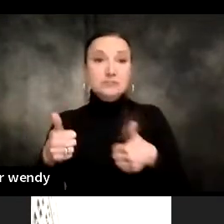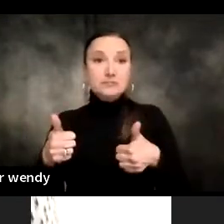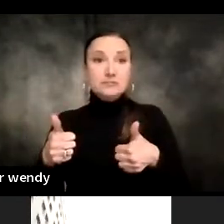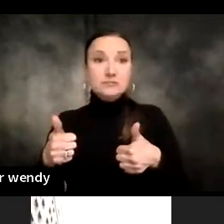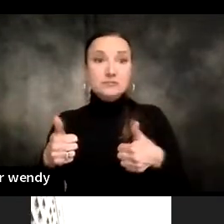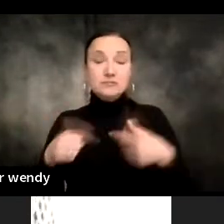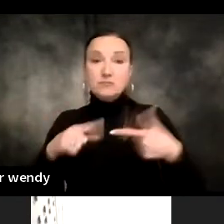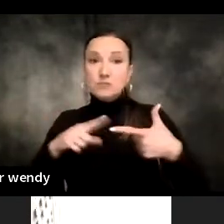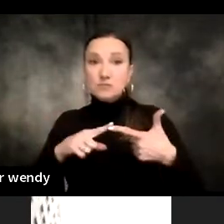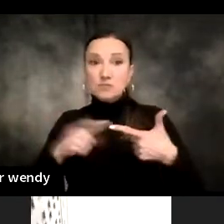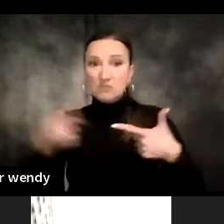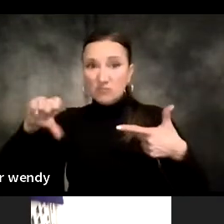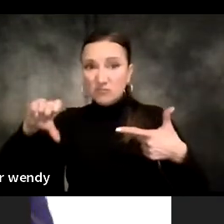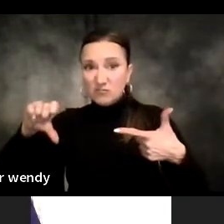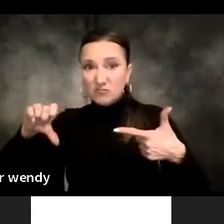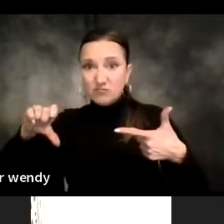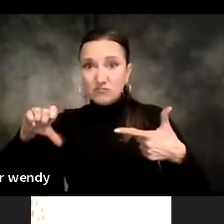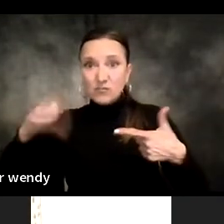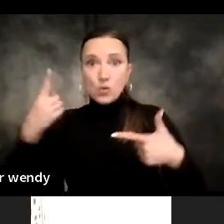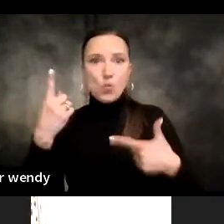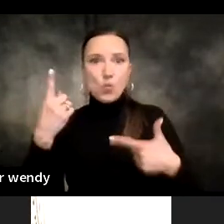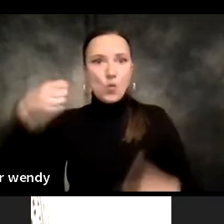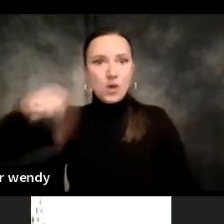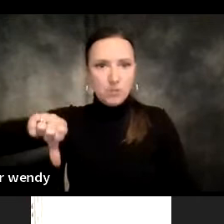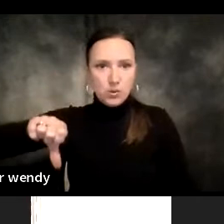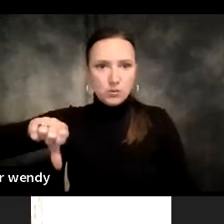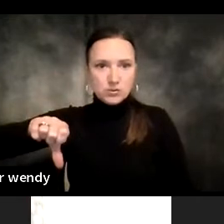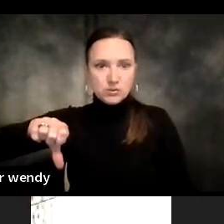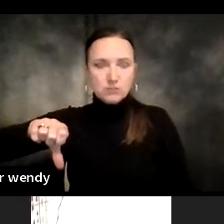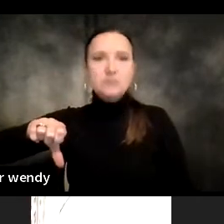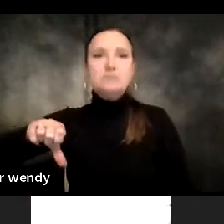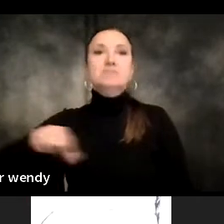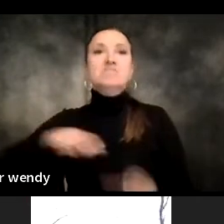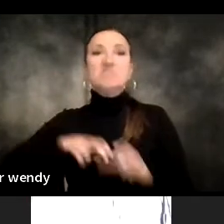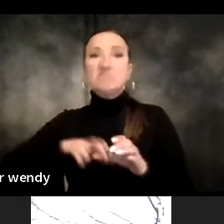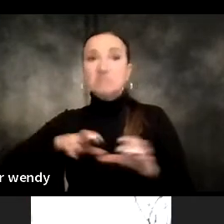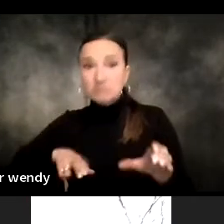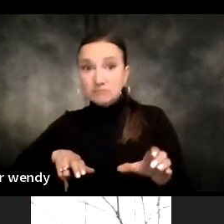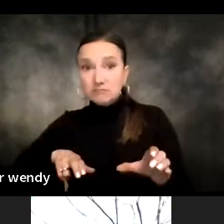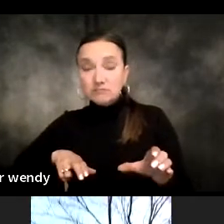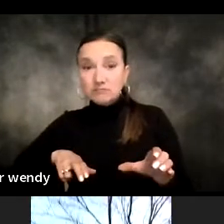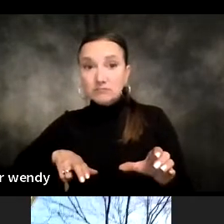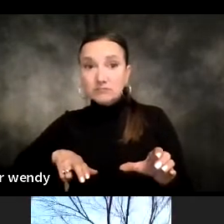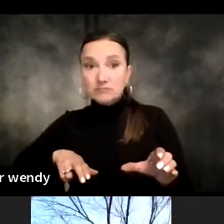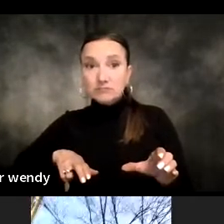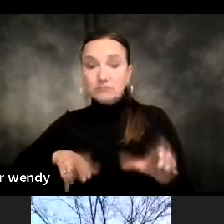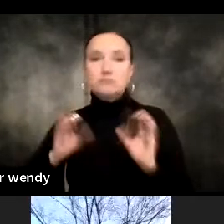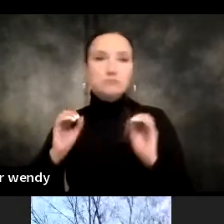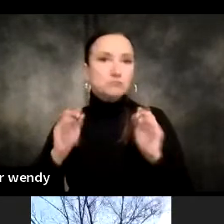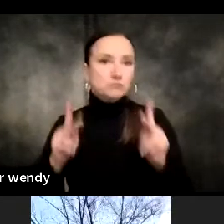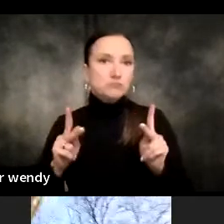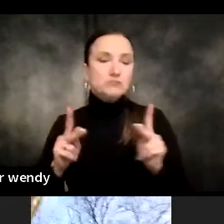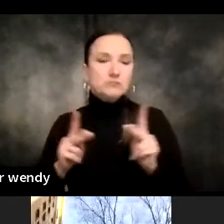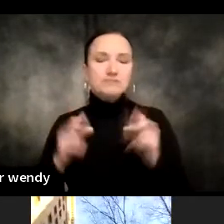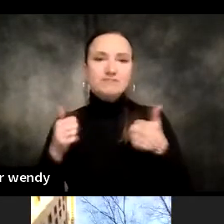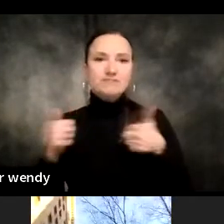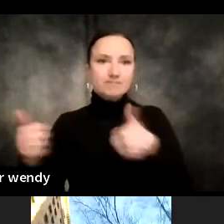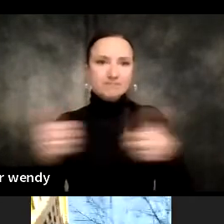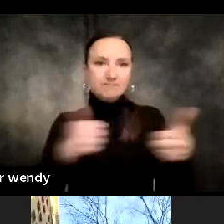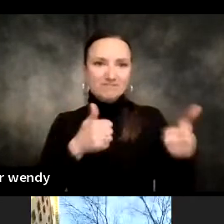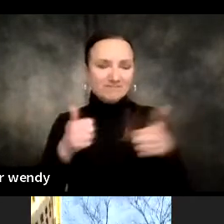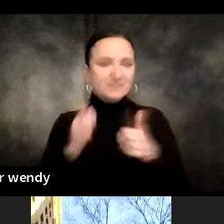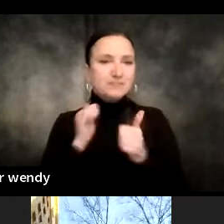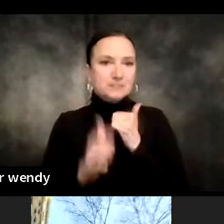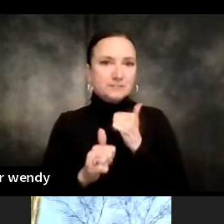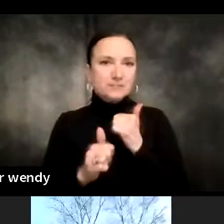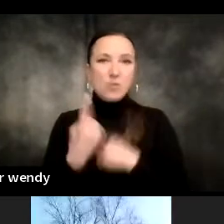Any opposed? Opposed. Any abstentions? Okay, the ayes have it, one and